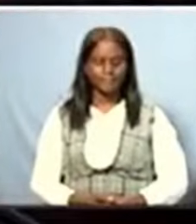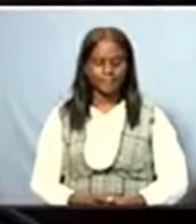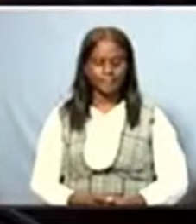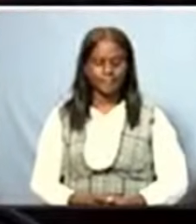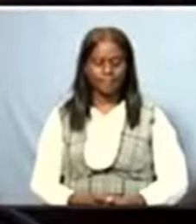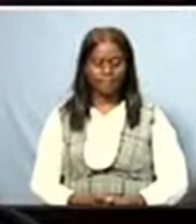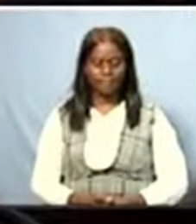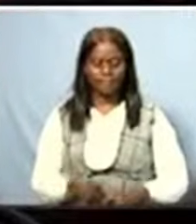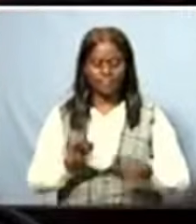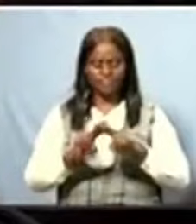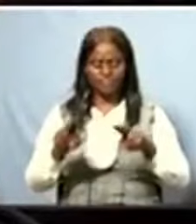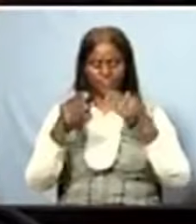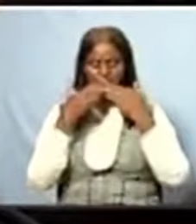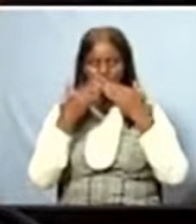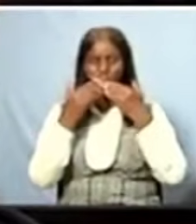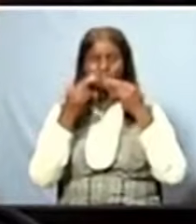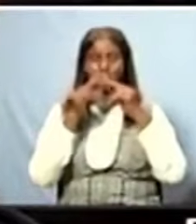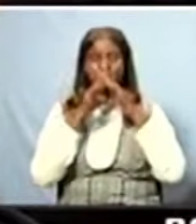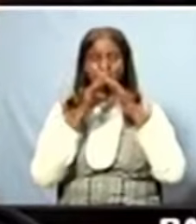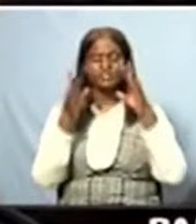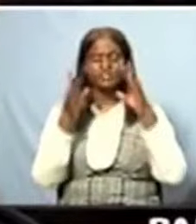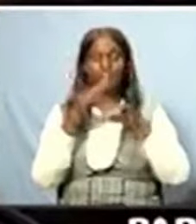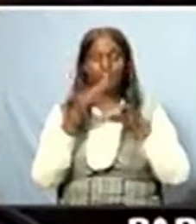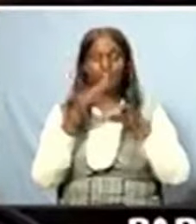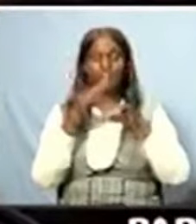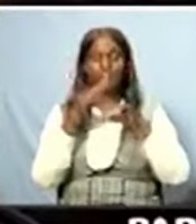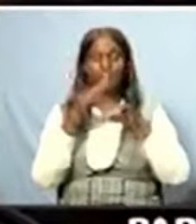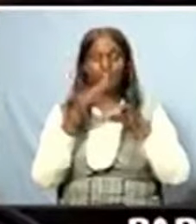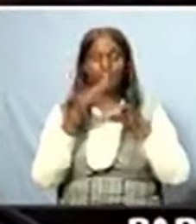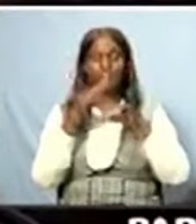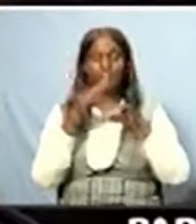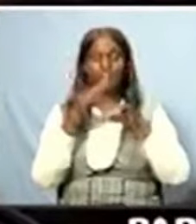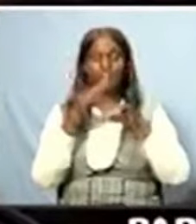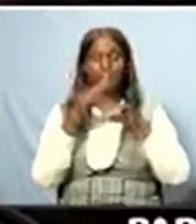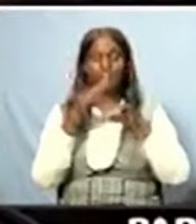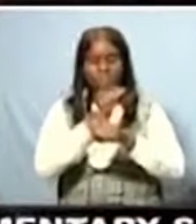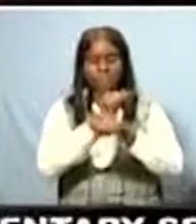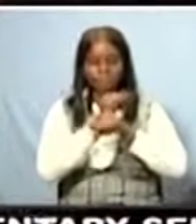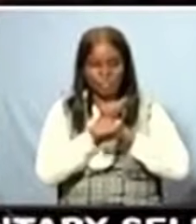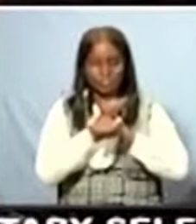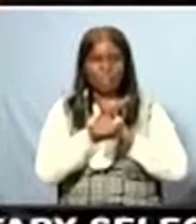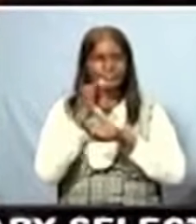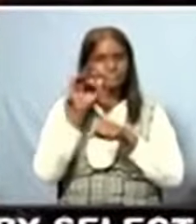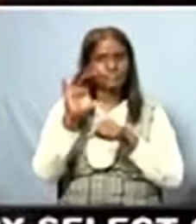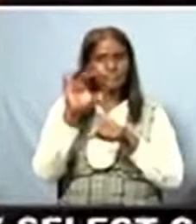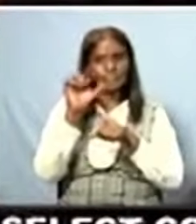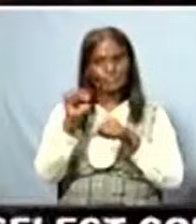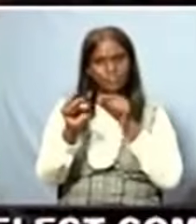Thank you, Chair. I will begin, then I'll invite Commission Secretary to